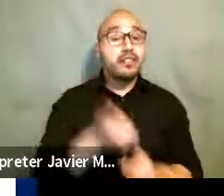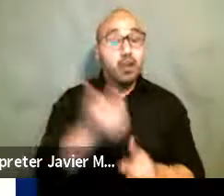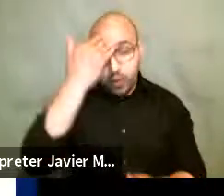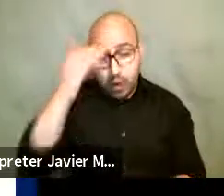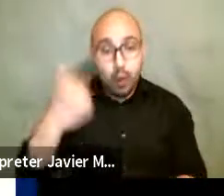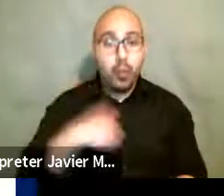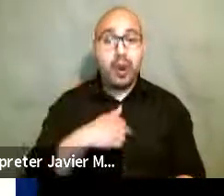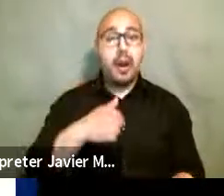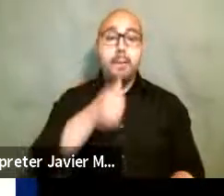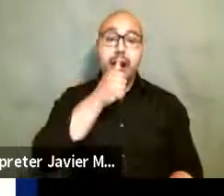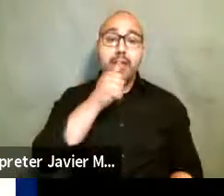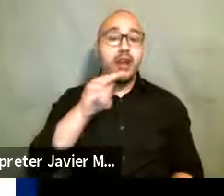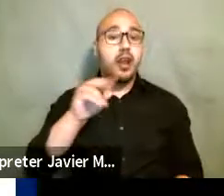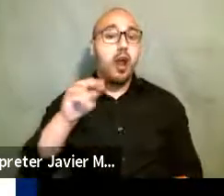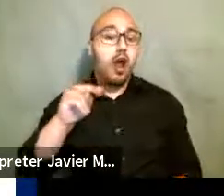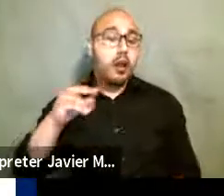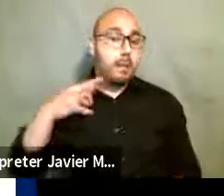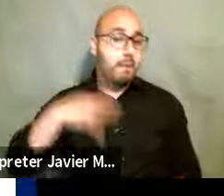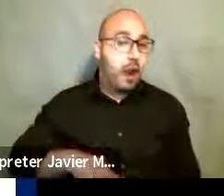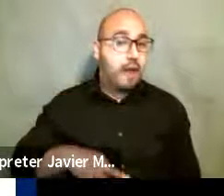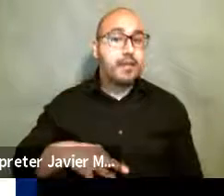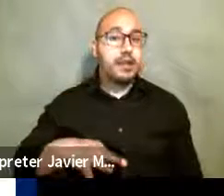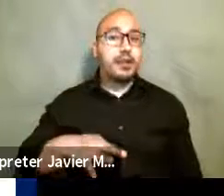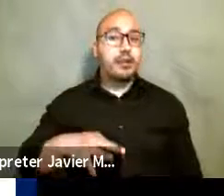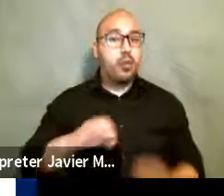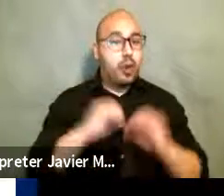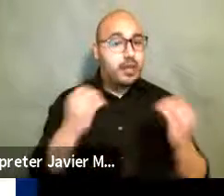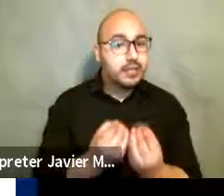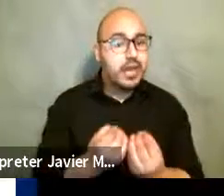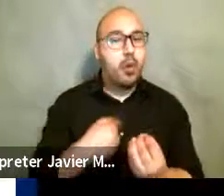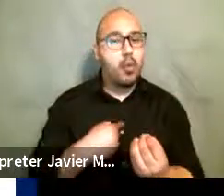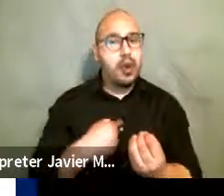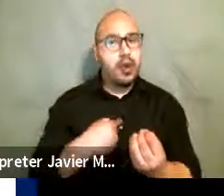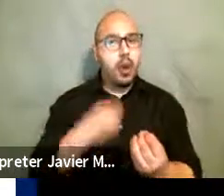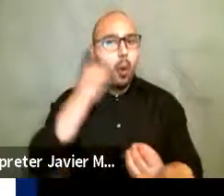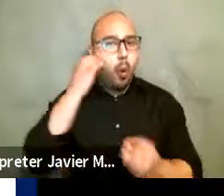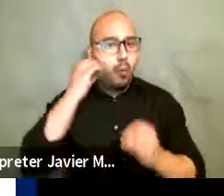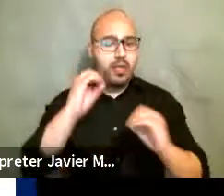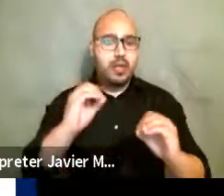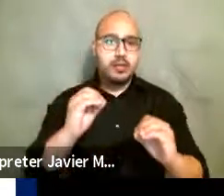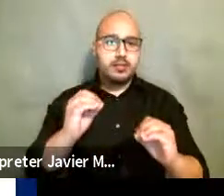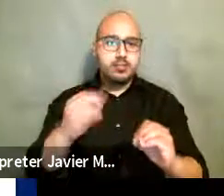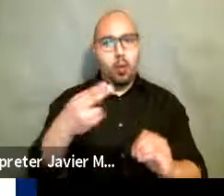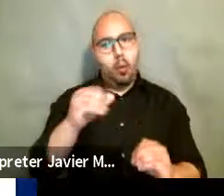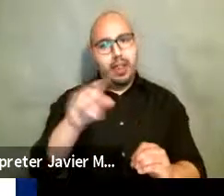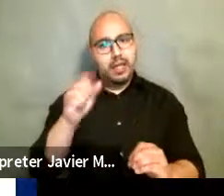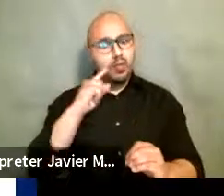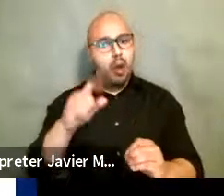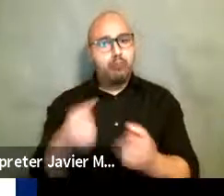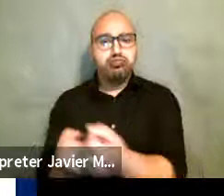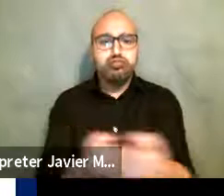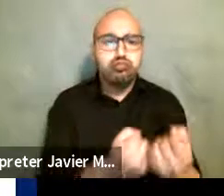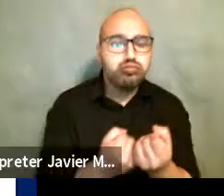non-denominational organization that serves the hungry, the homeless, and the destitute of Fresno. Our mission is believing